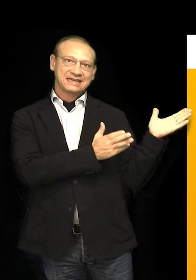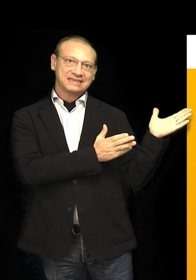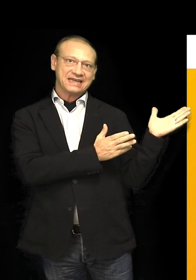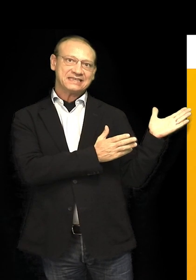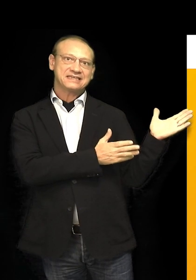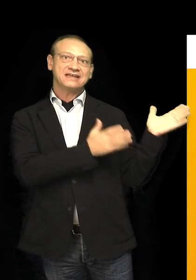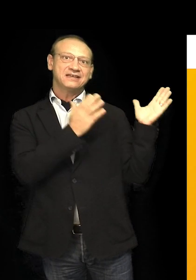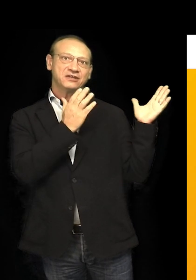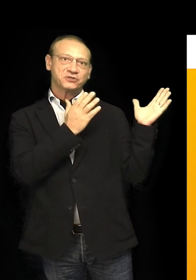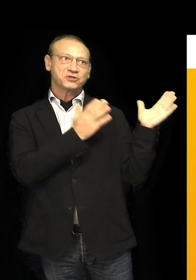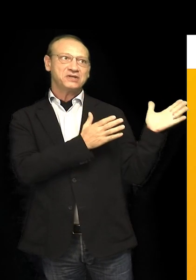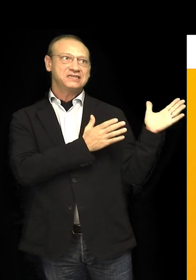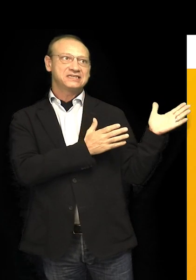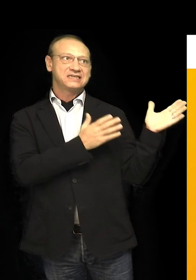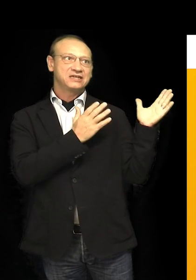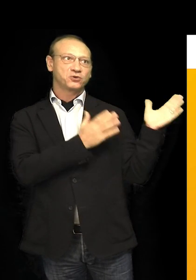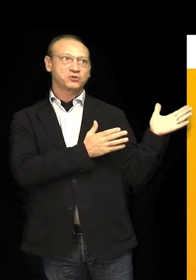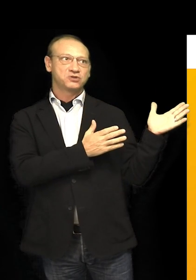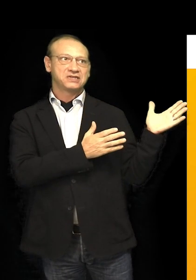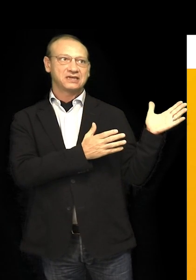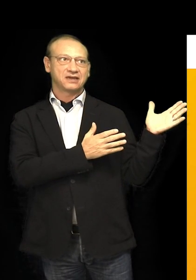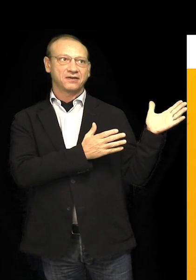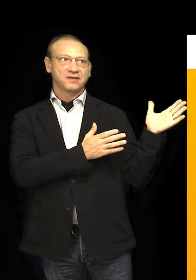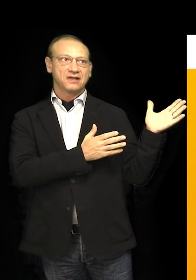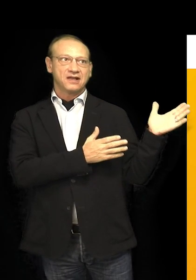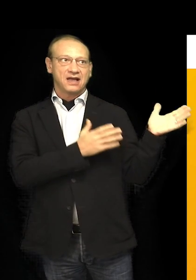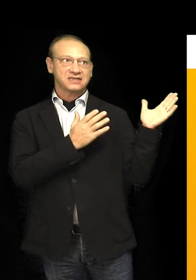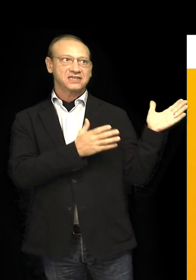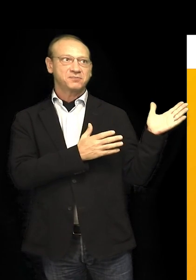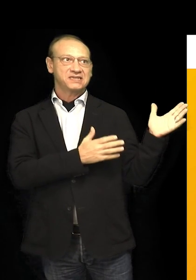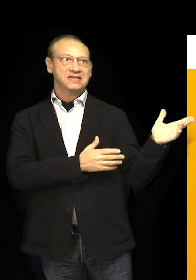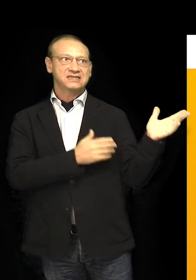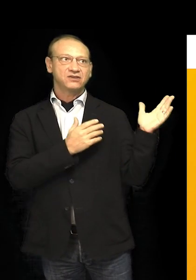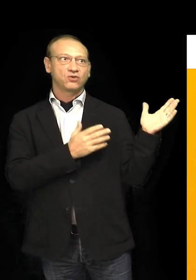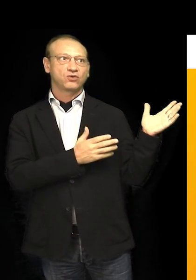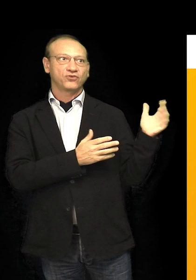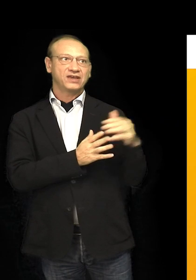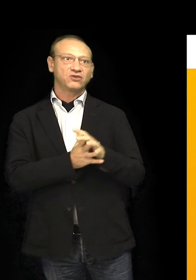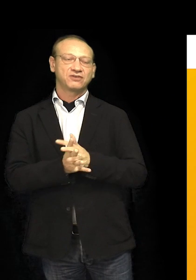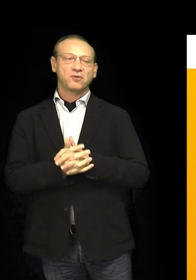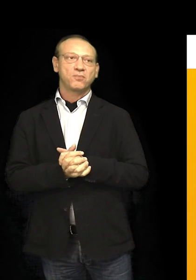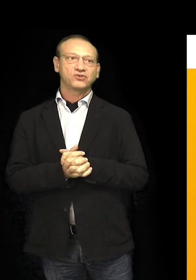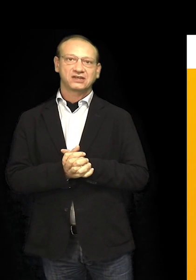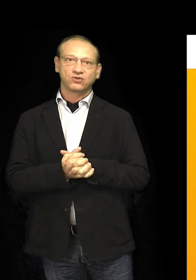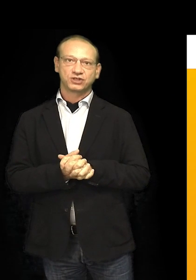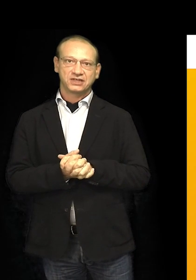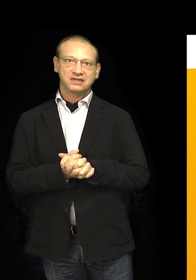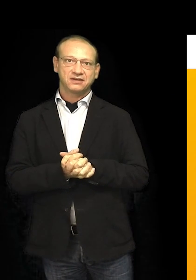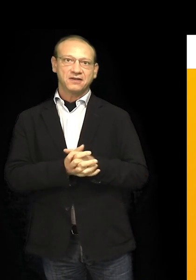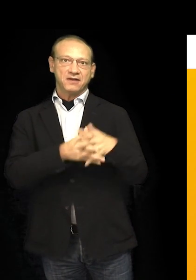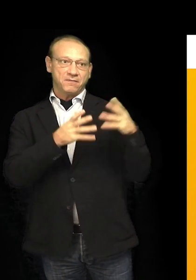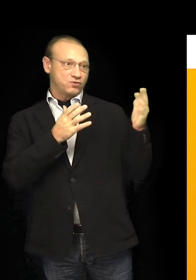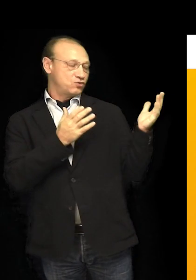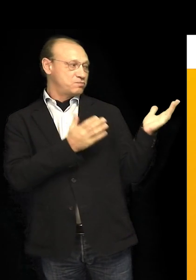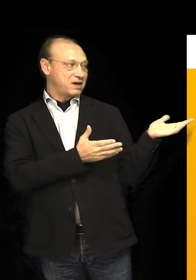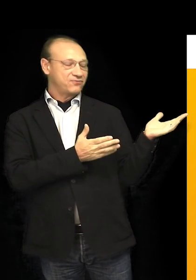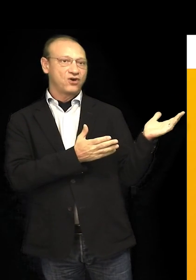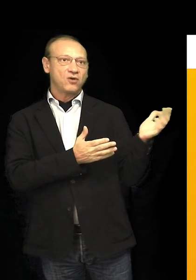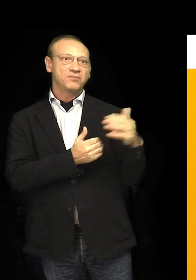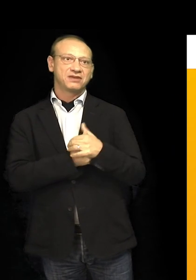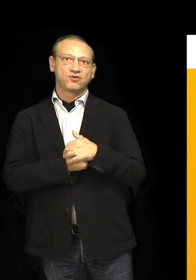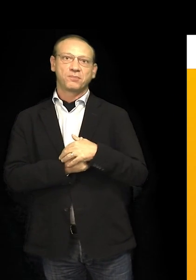that don't quite fit the bill. That's why we're excited to introduce our new product, Solidity Coding by Solidity